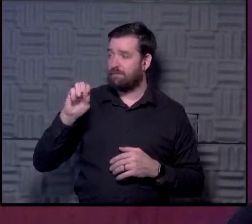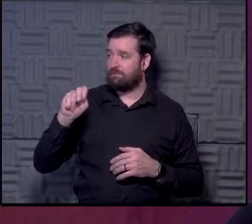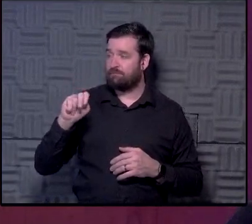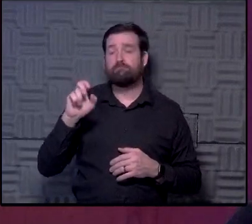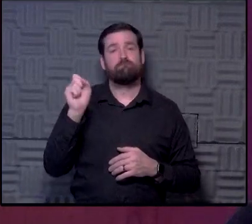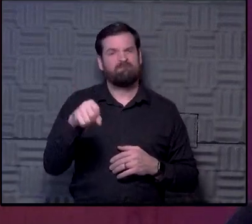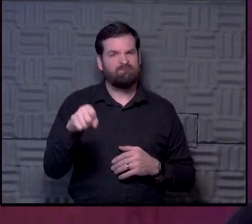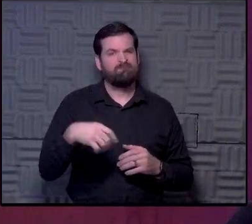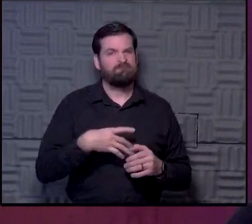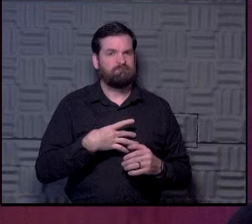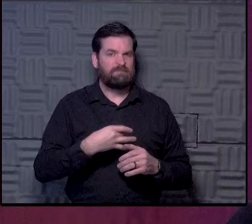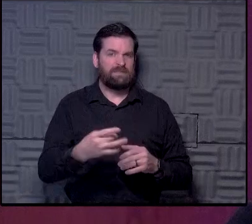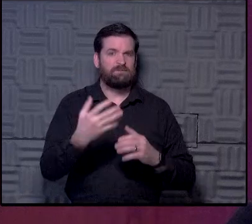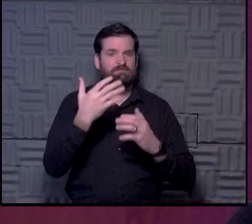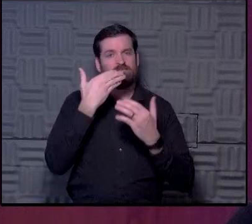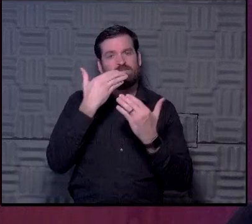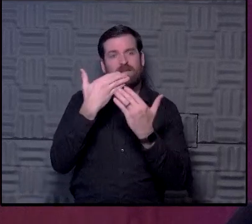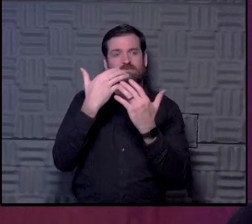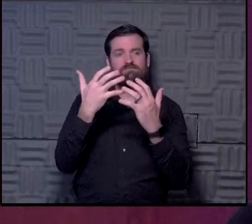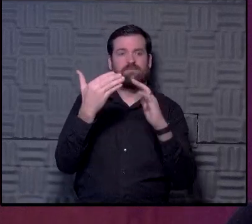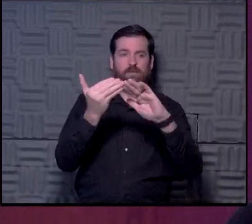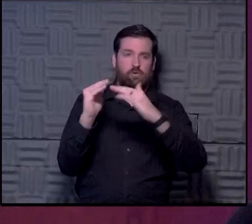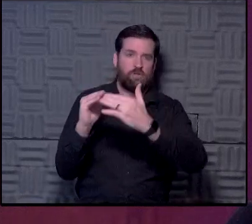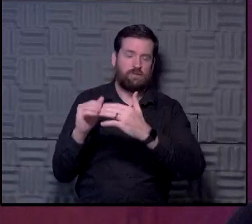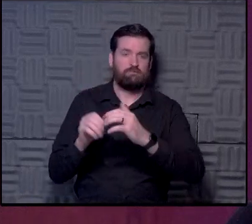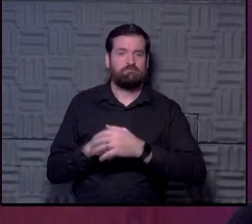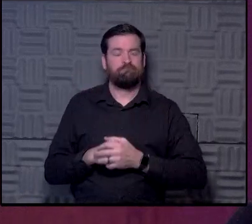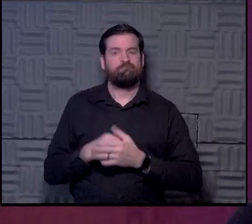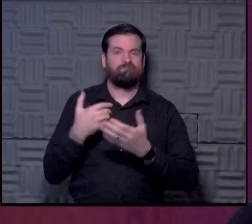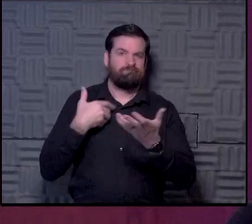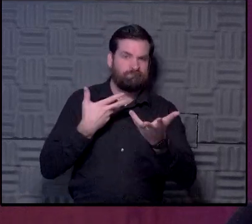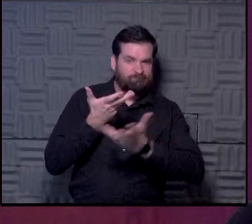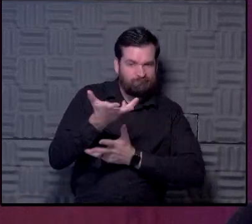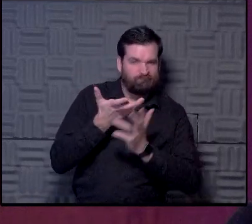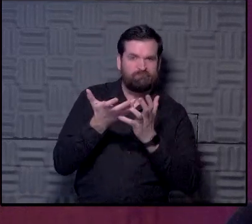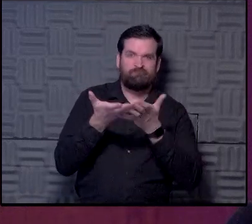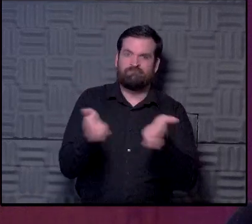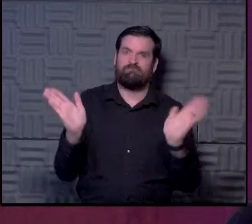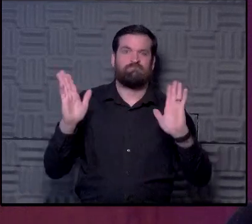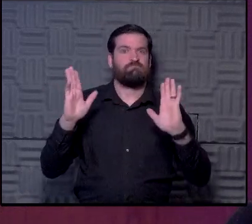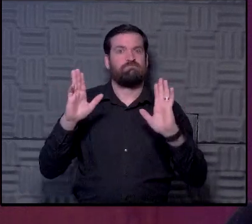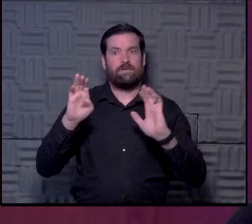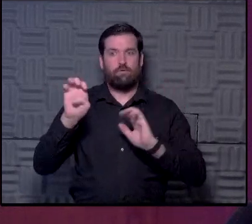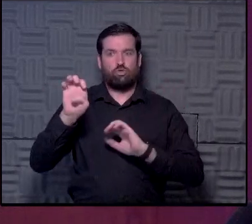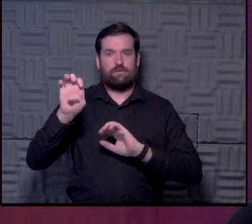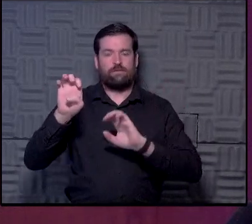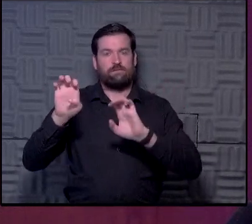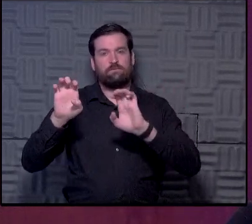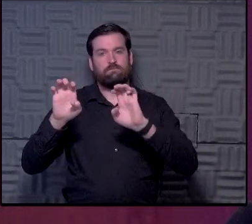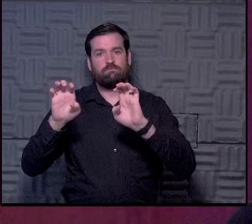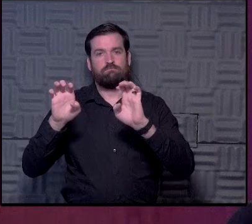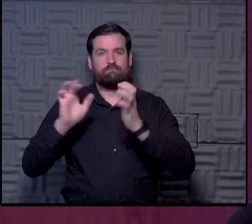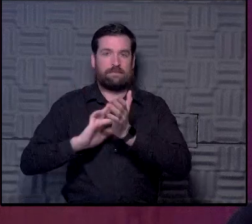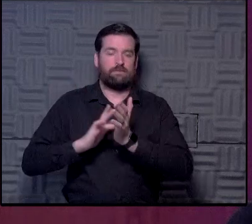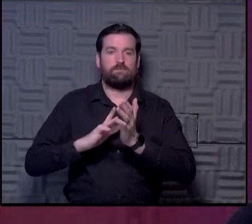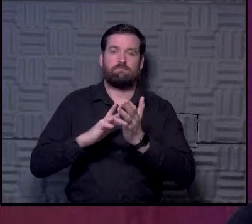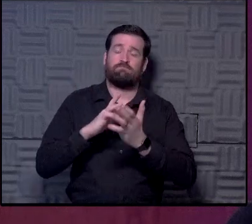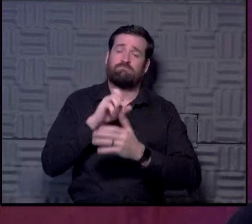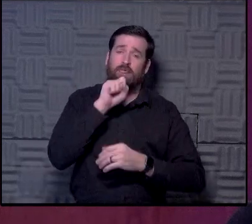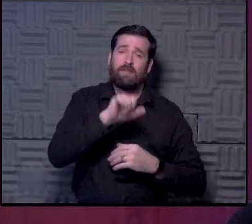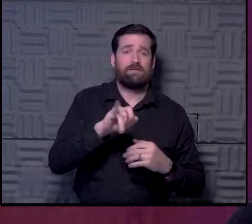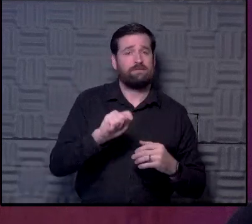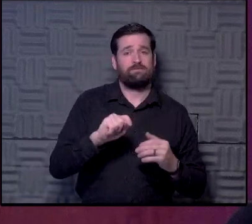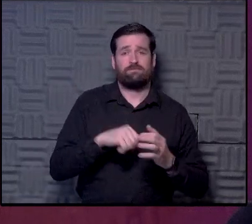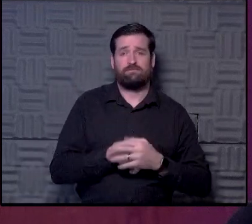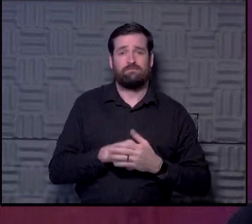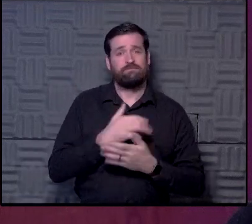I think I like to just thank the community. I interact with a broad swath of the public in emergency medicine, and I enjoy it, love it, and I have appreciated